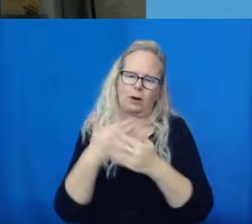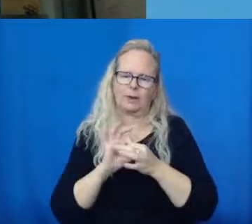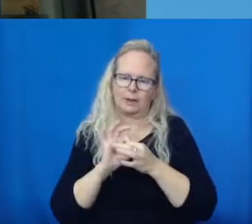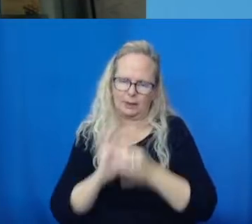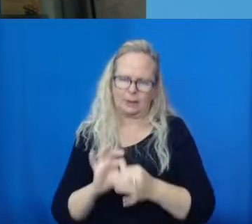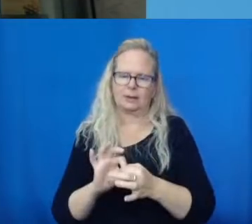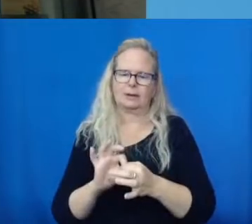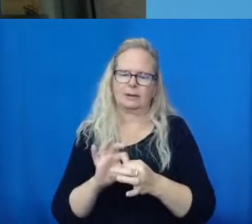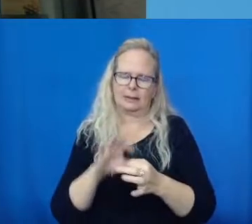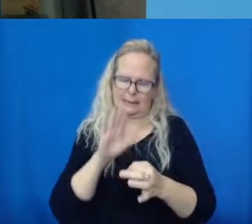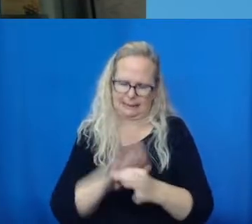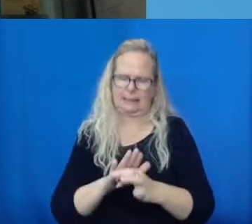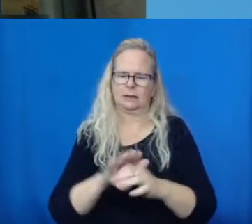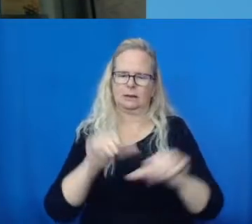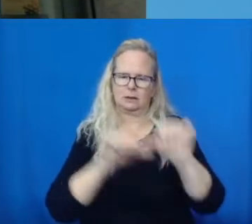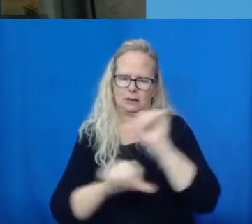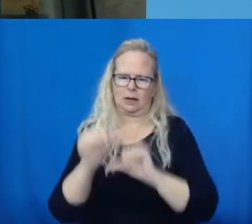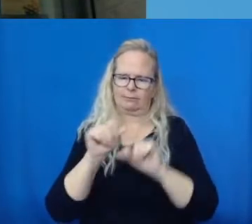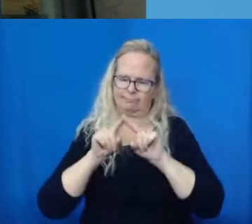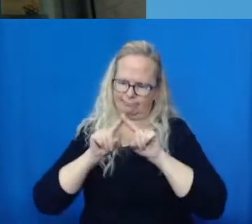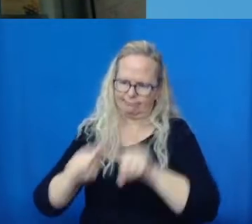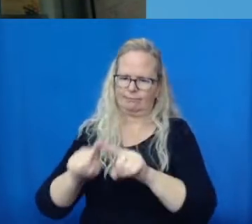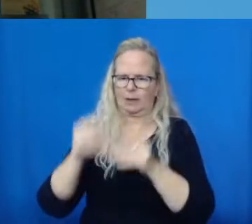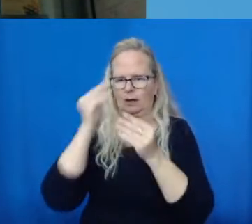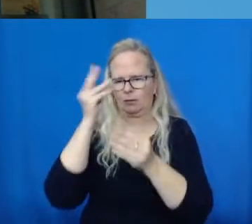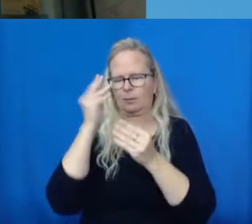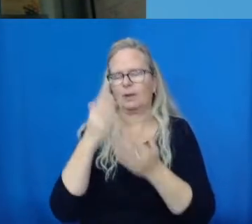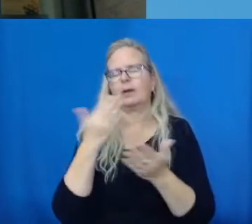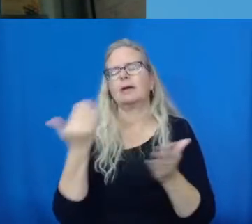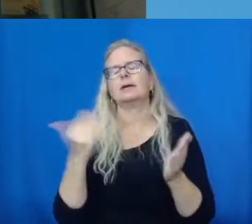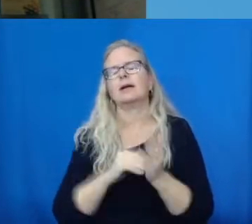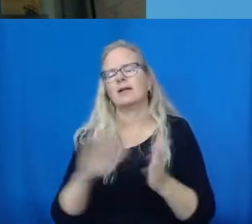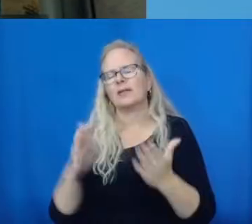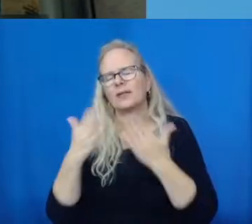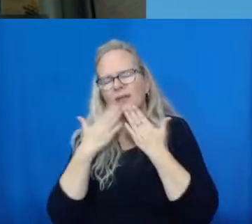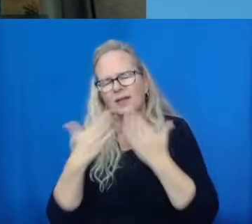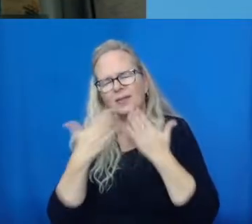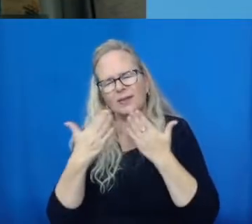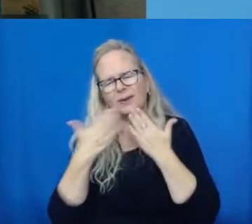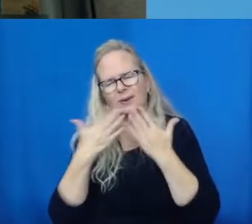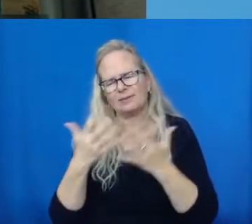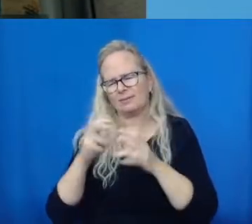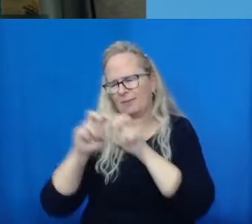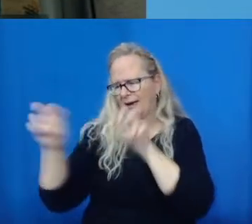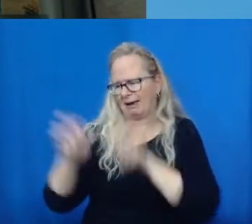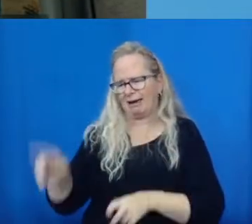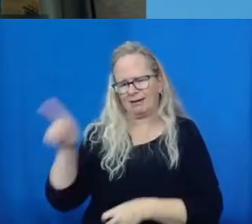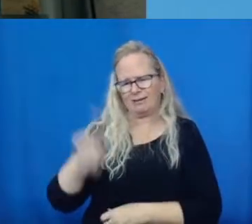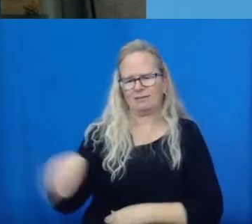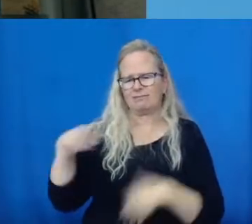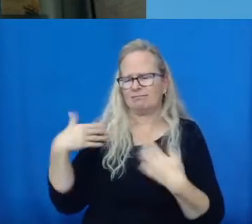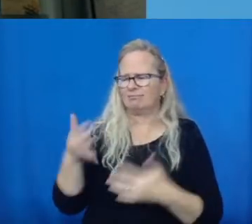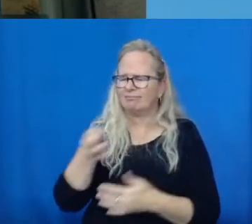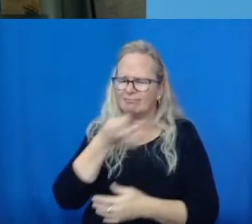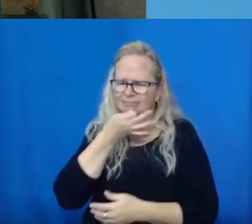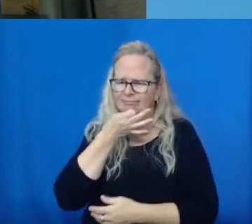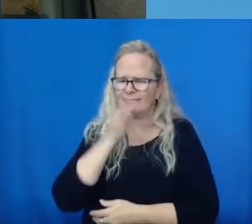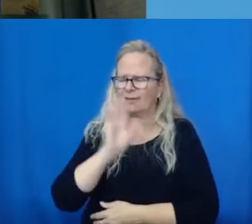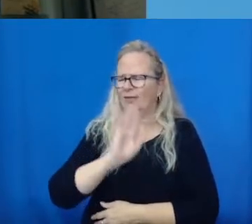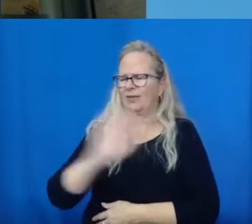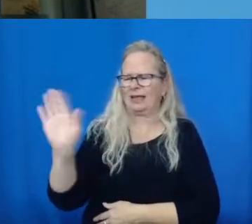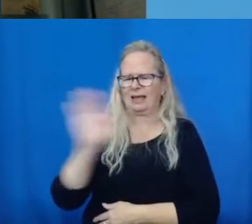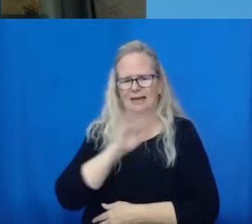of experts from across our country who have so much knowledge that